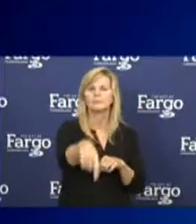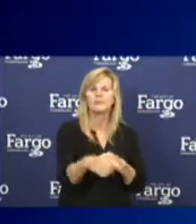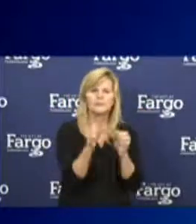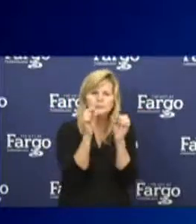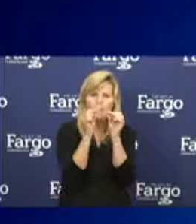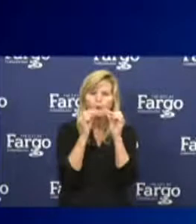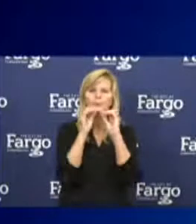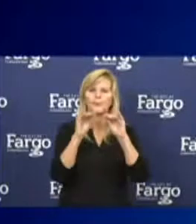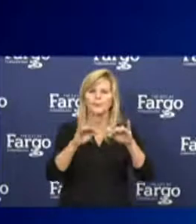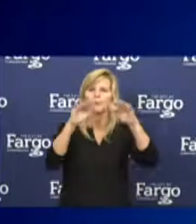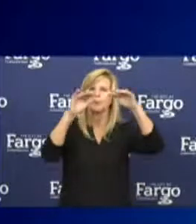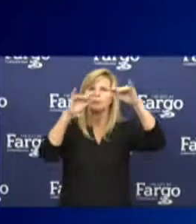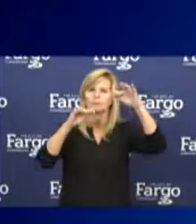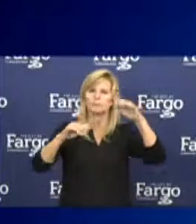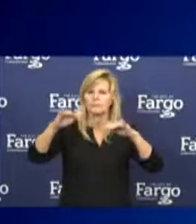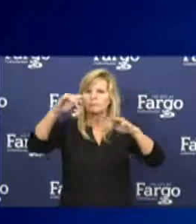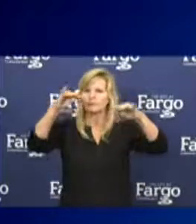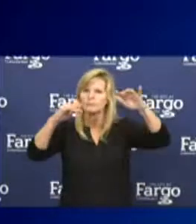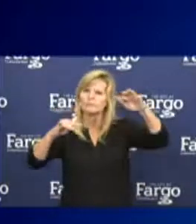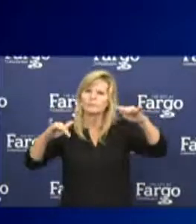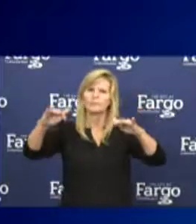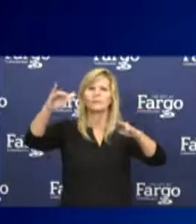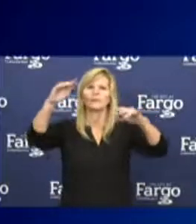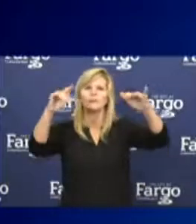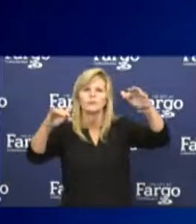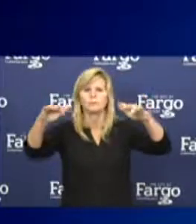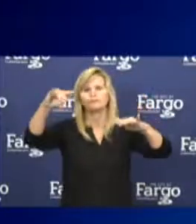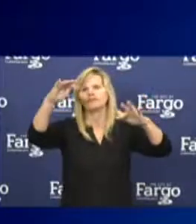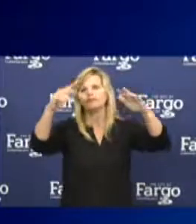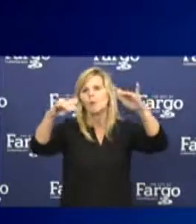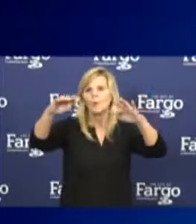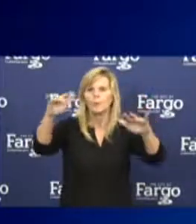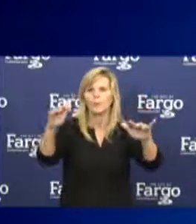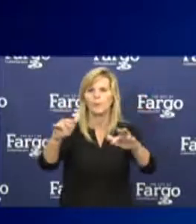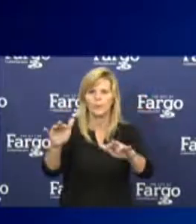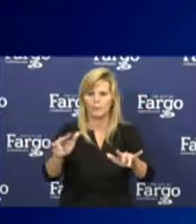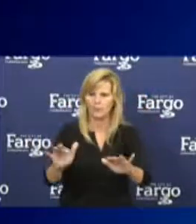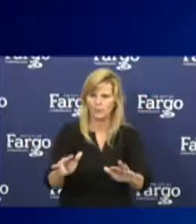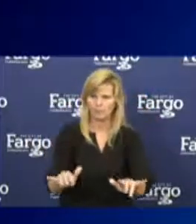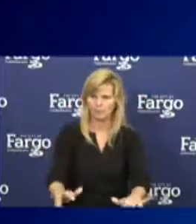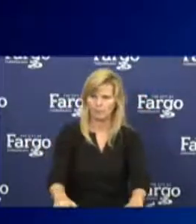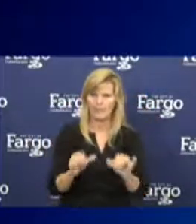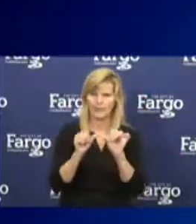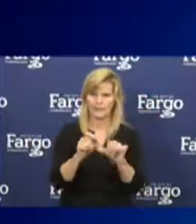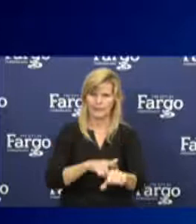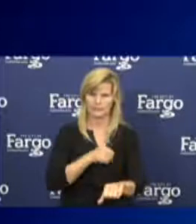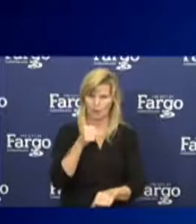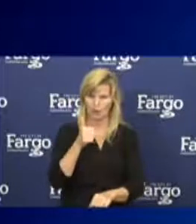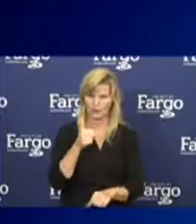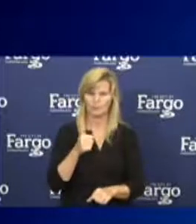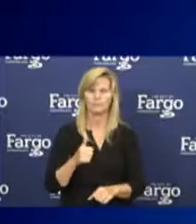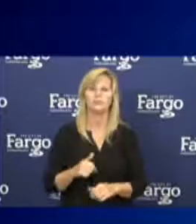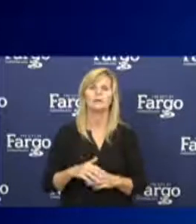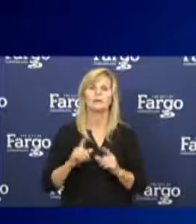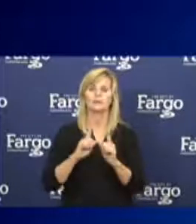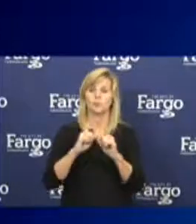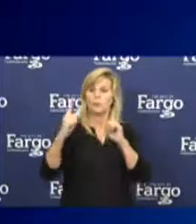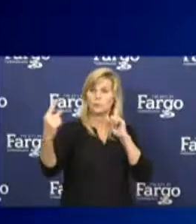ones can stay suspended in the air and travel further and last longer.